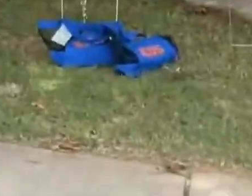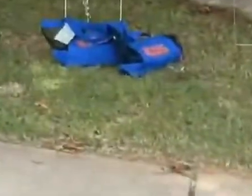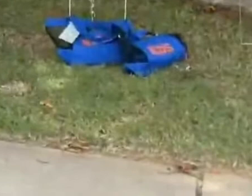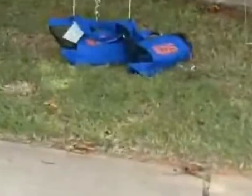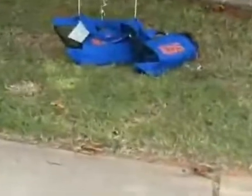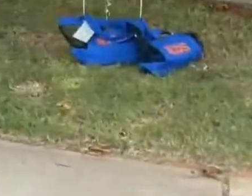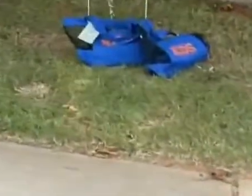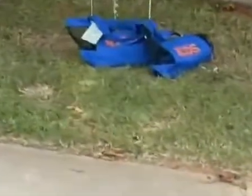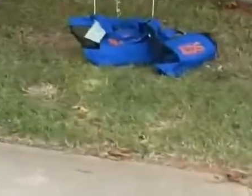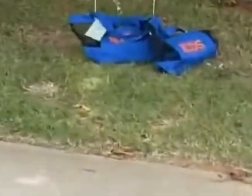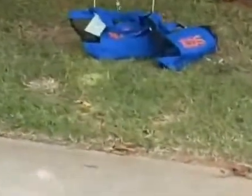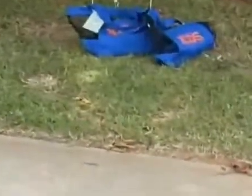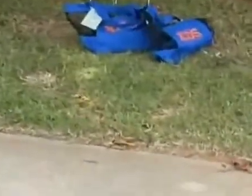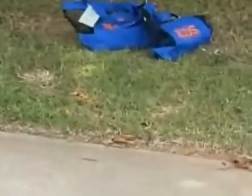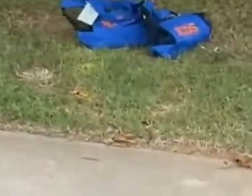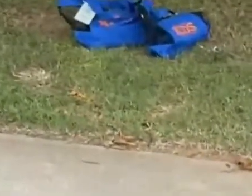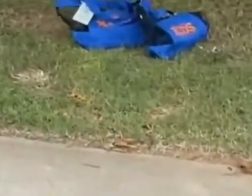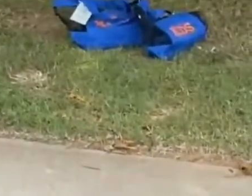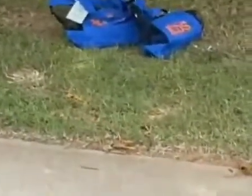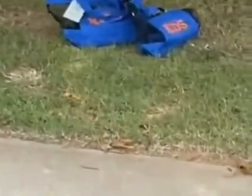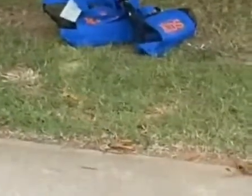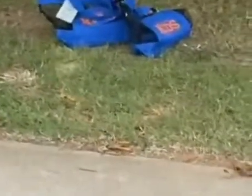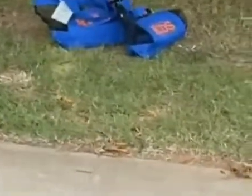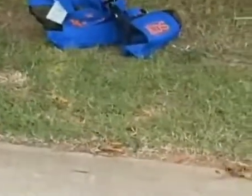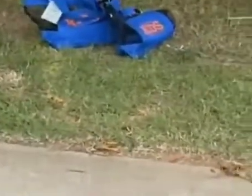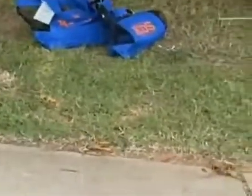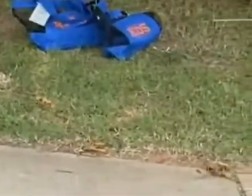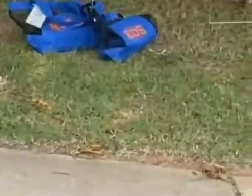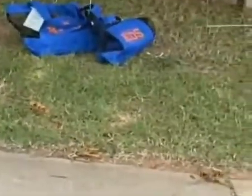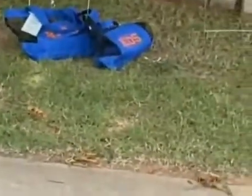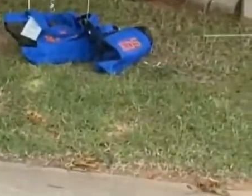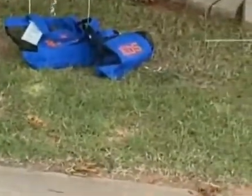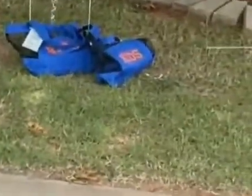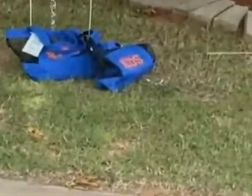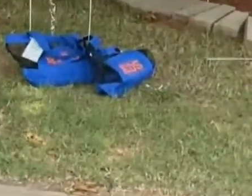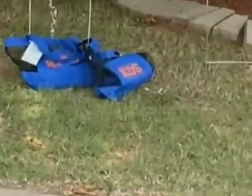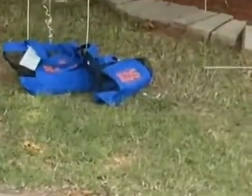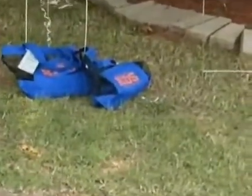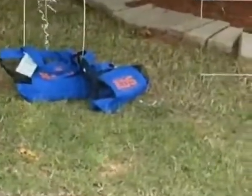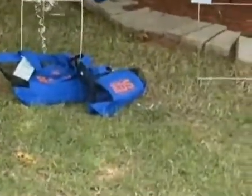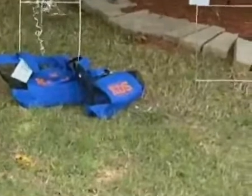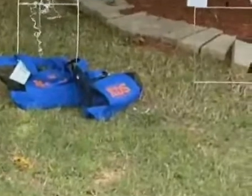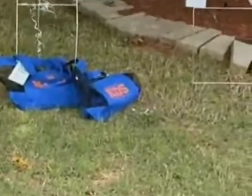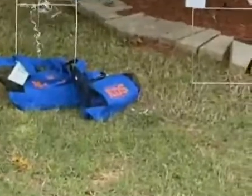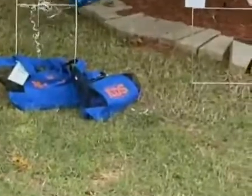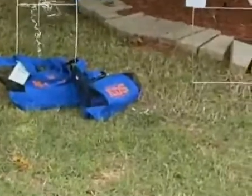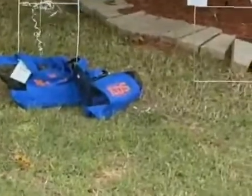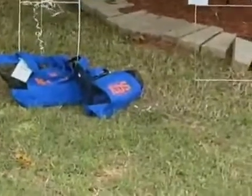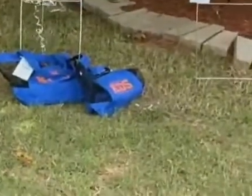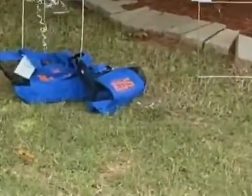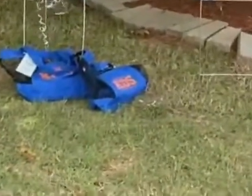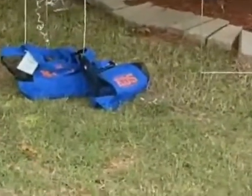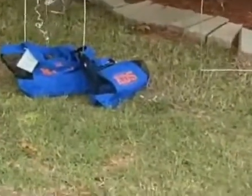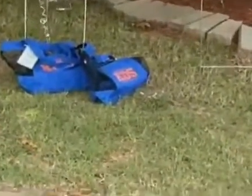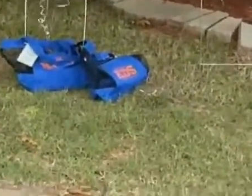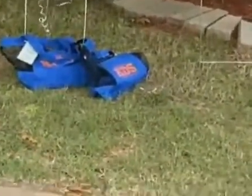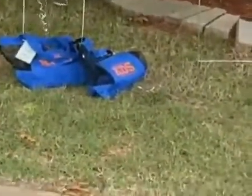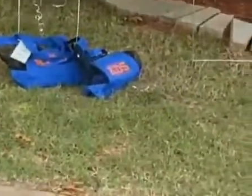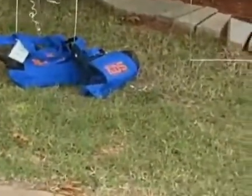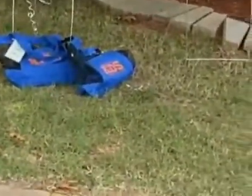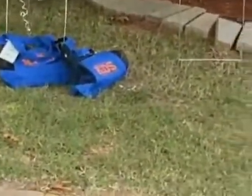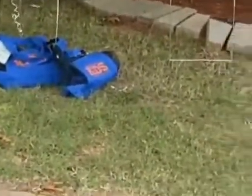low, sweet chariot, coming for to carry me home. Swing